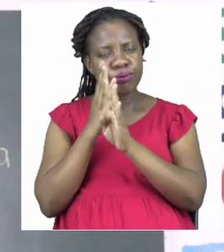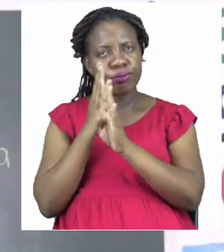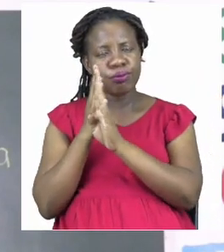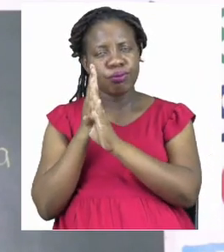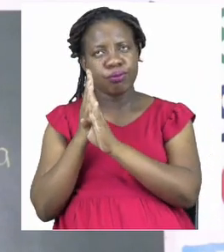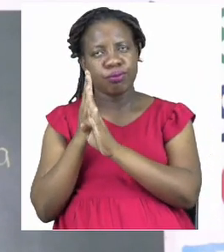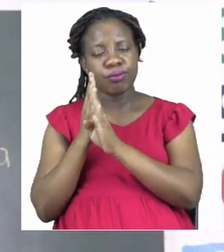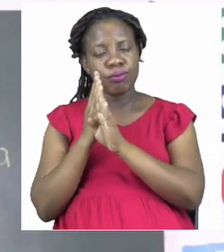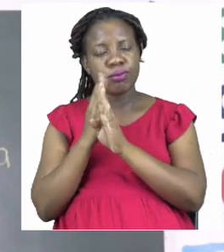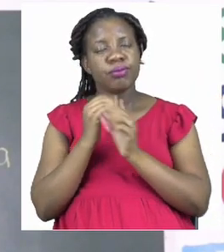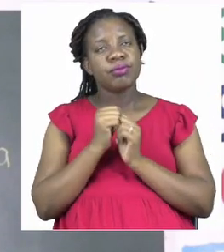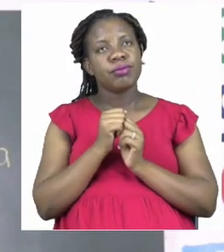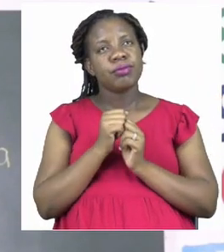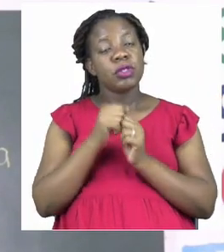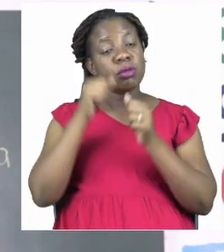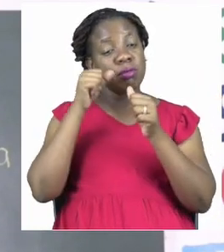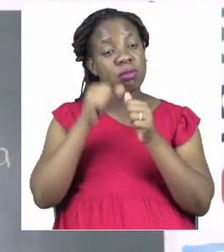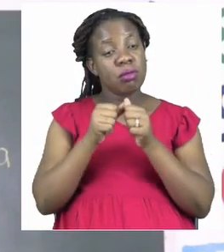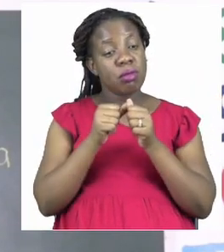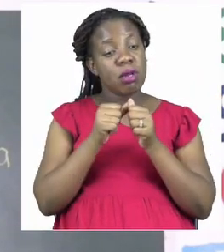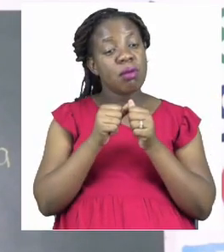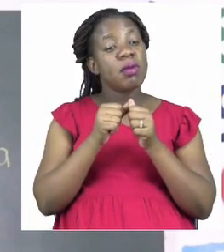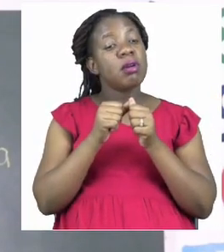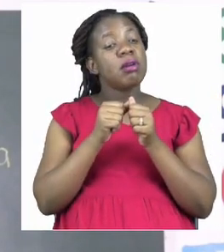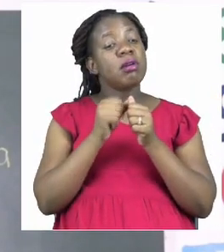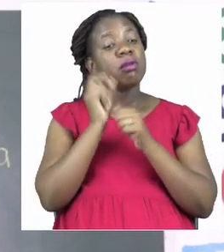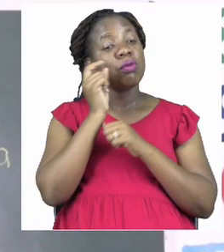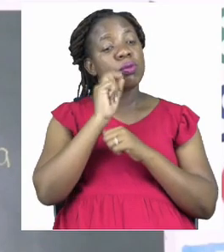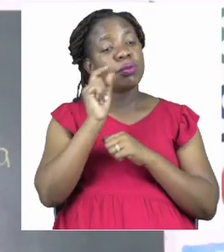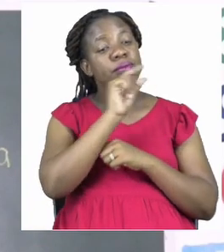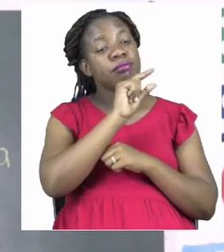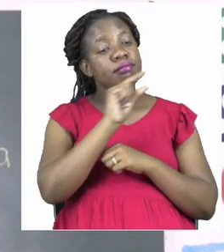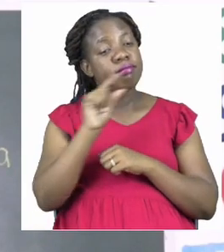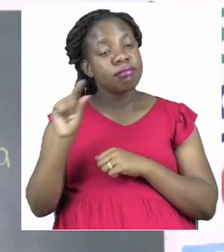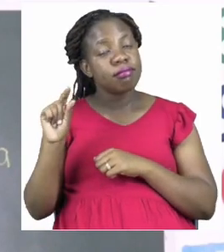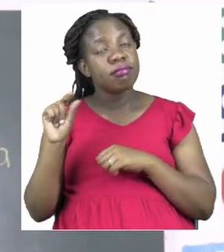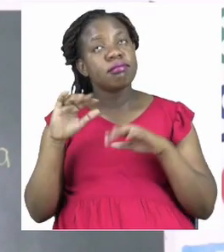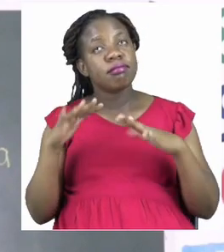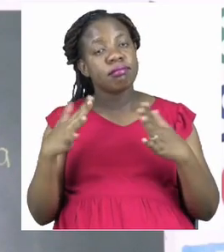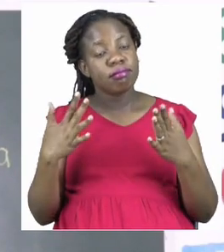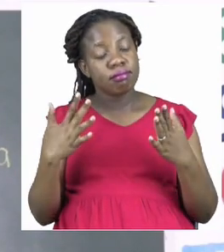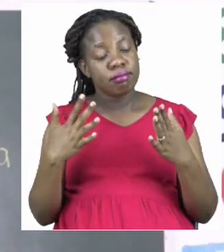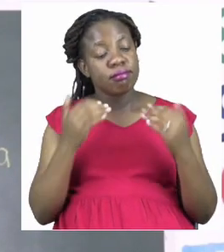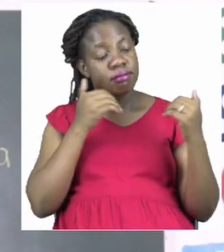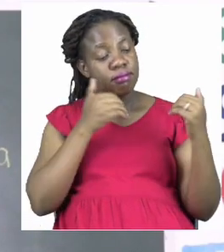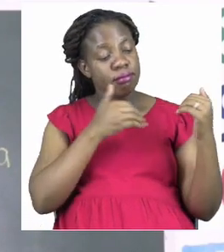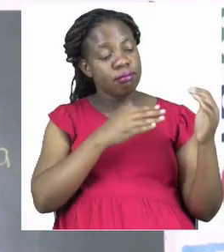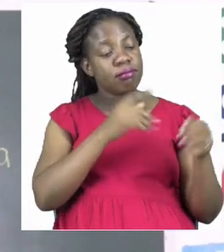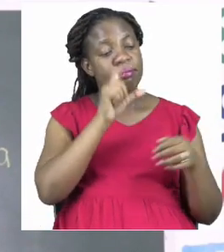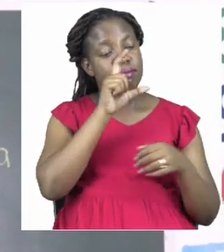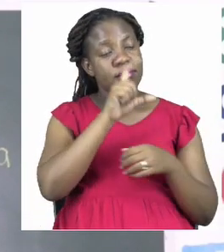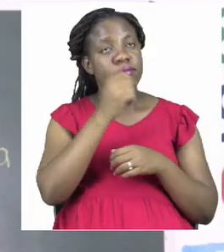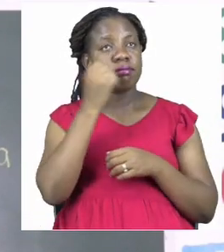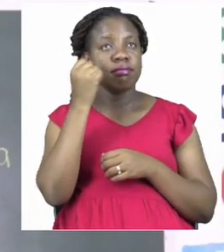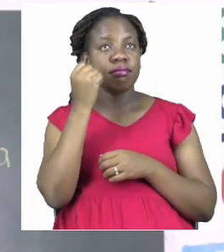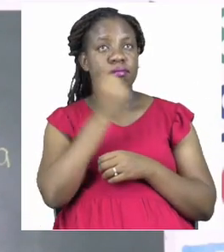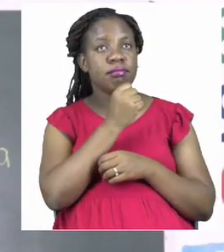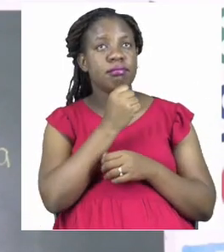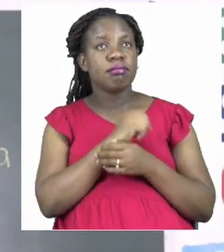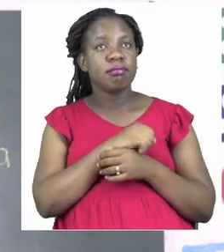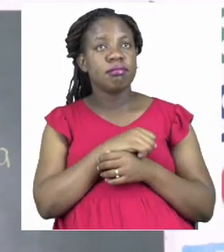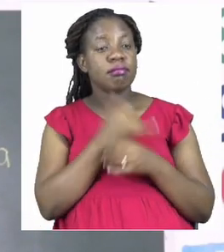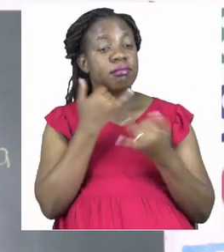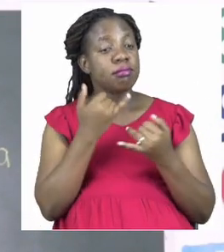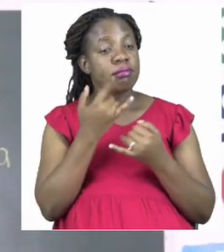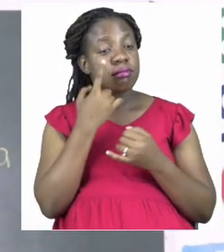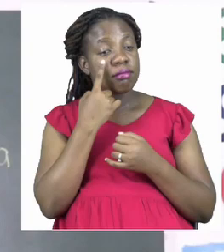remember, every time we start a sentence, we need a capital letter. So you first look for any